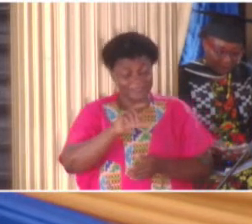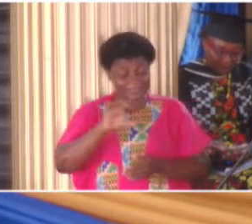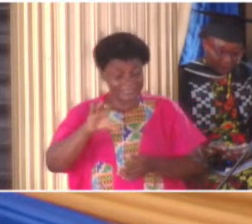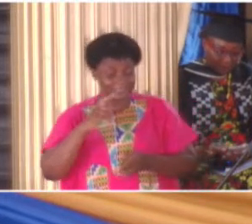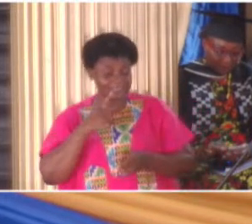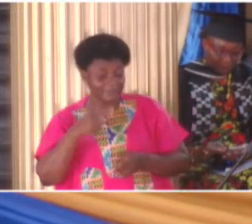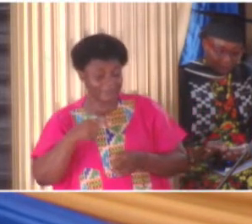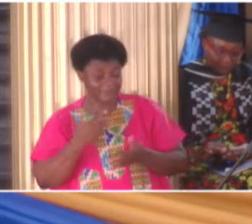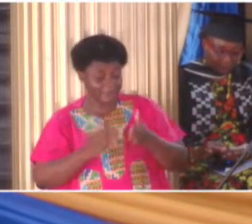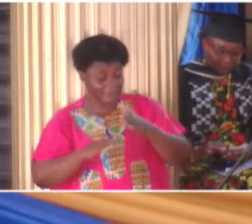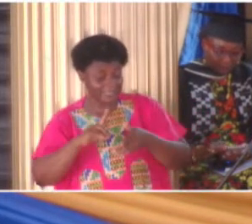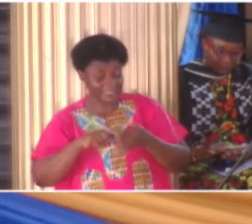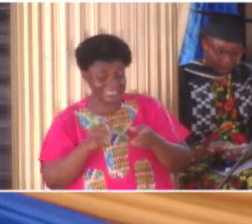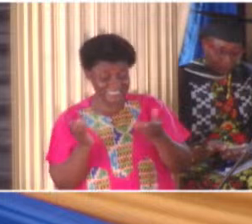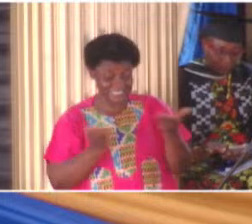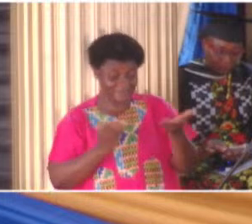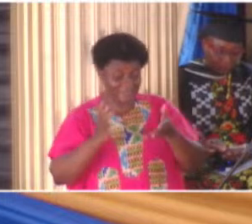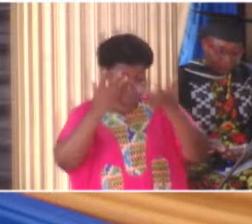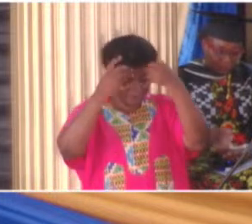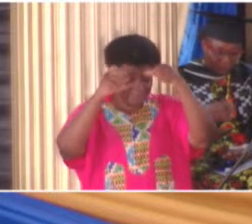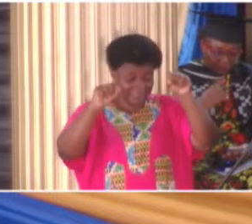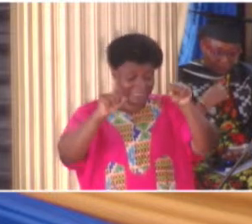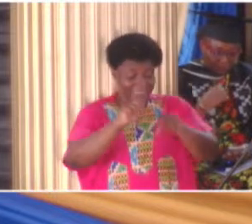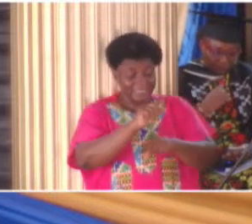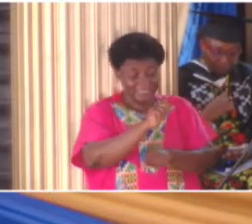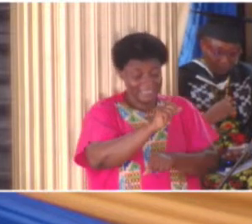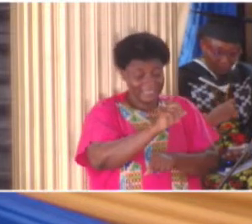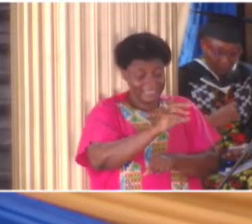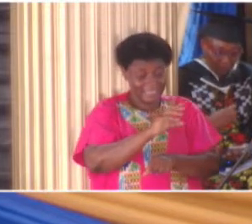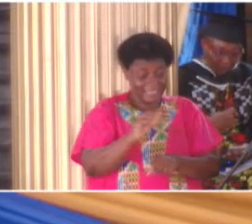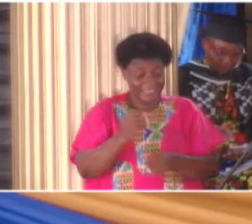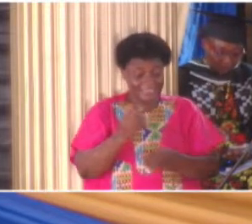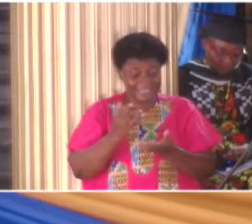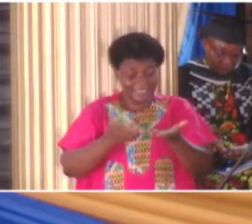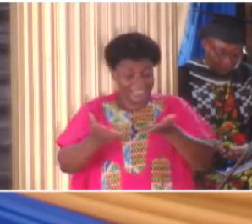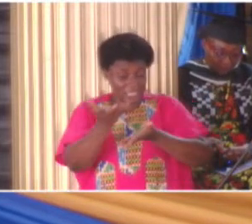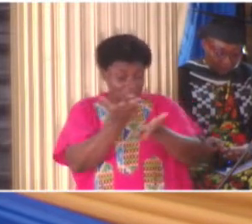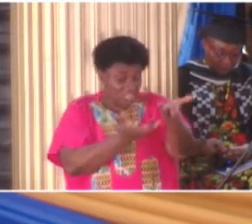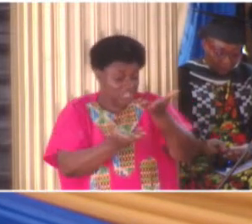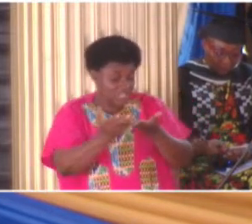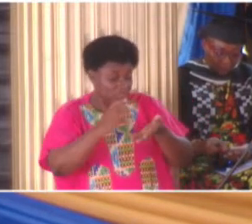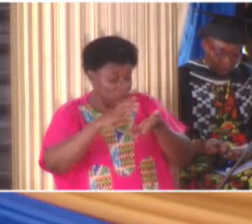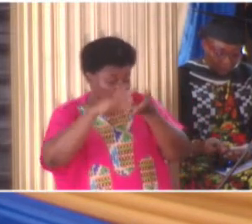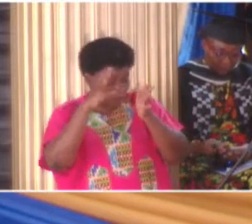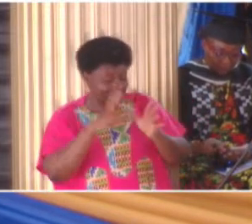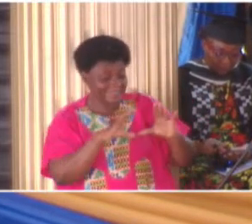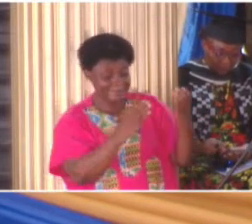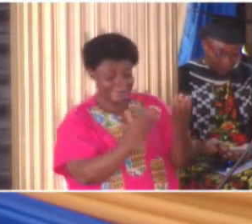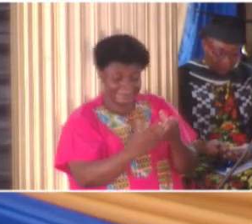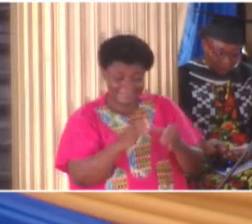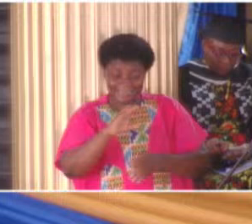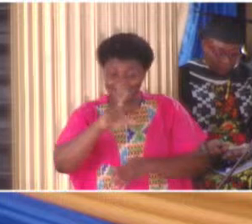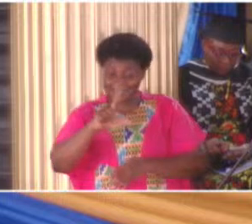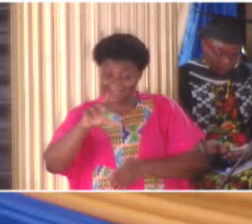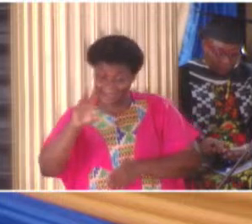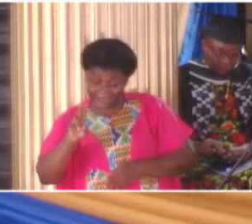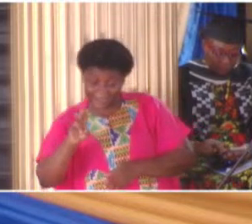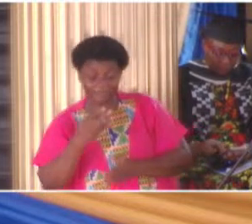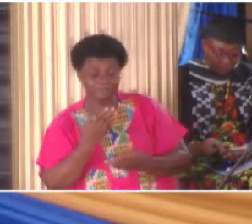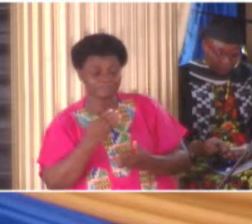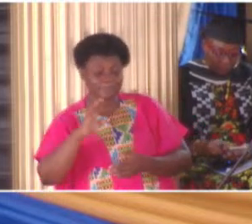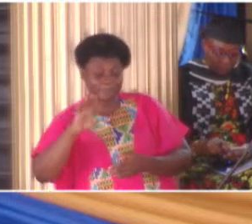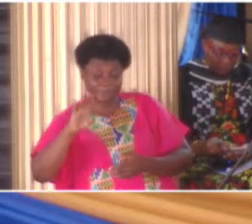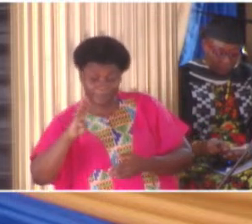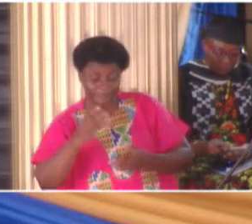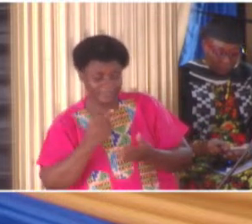vice president of the I'm Engaged Student Club, where he organized student empowerment